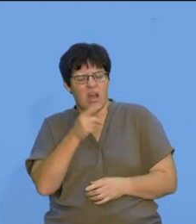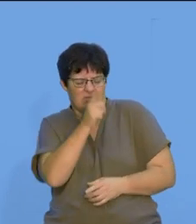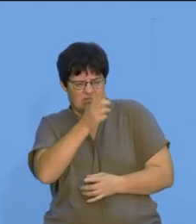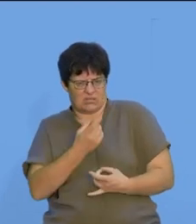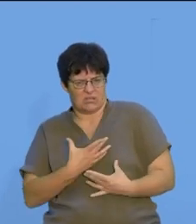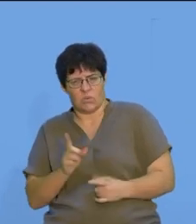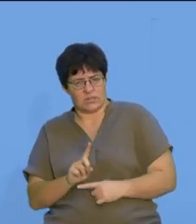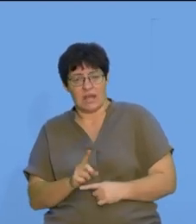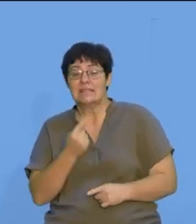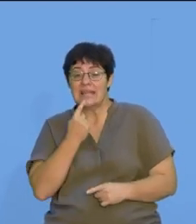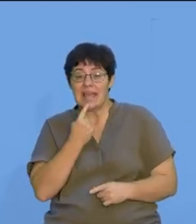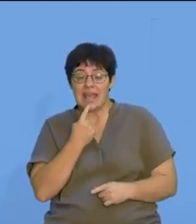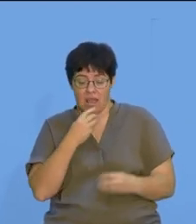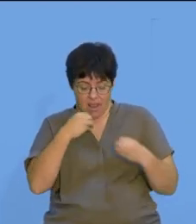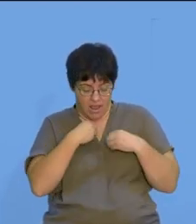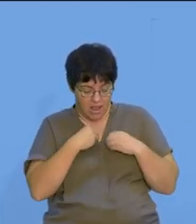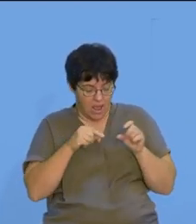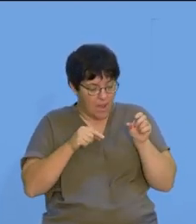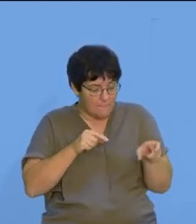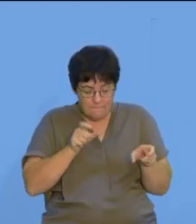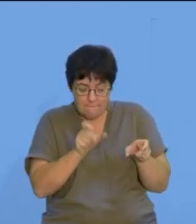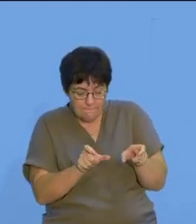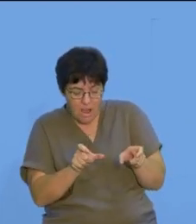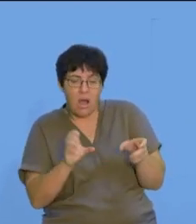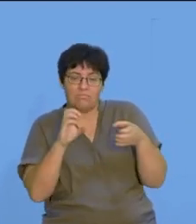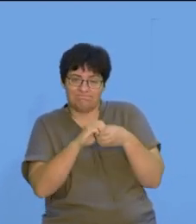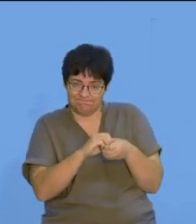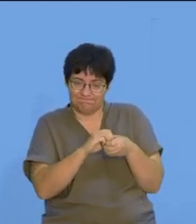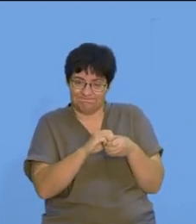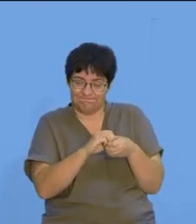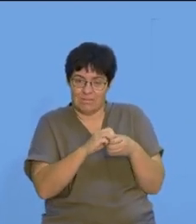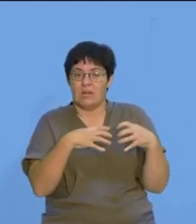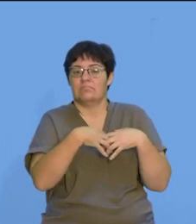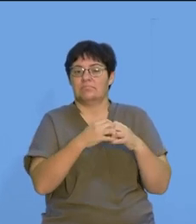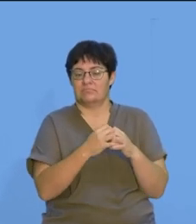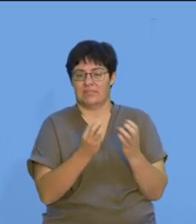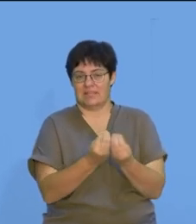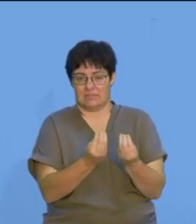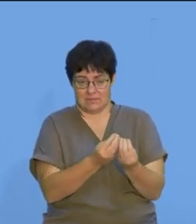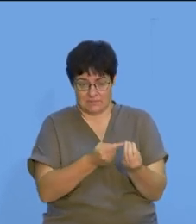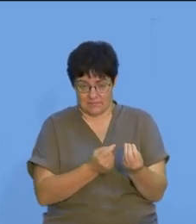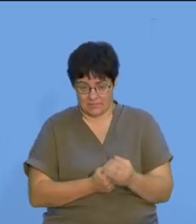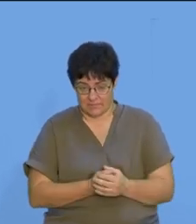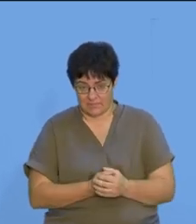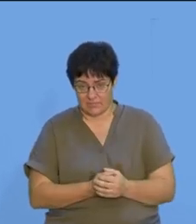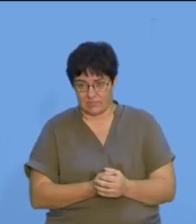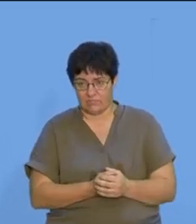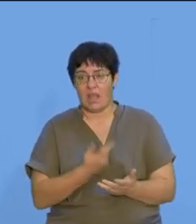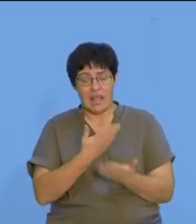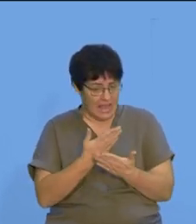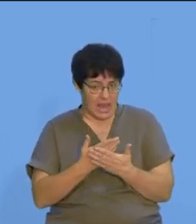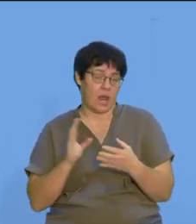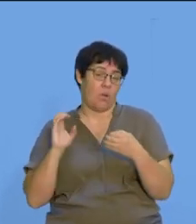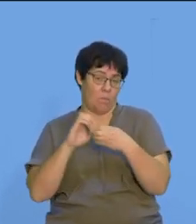us information about the chemical proportions, okay, of atoms making up a substance. A substance could